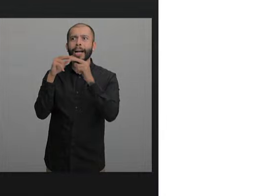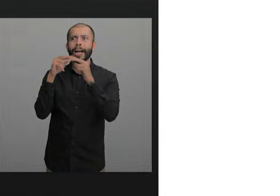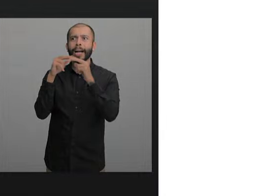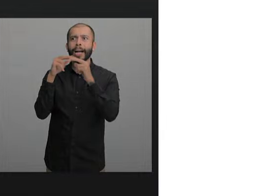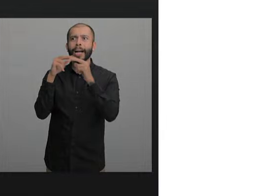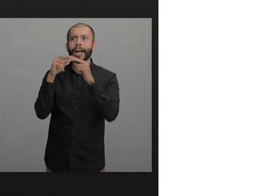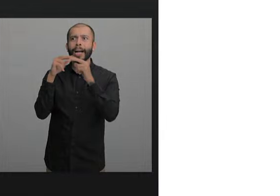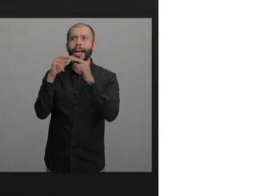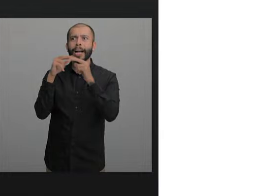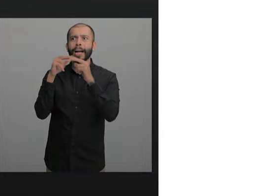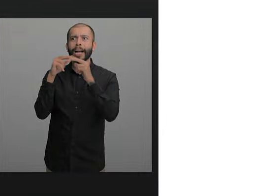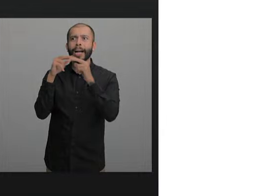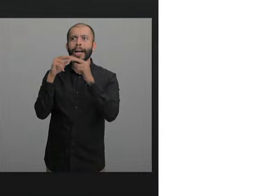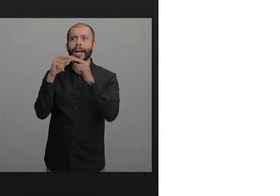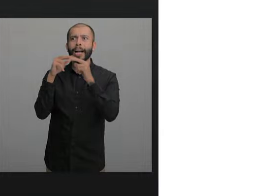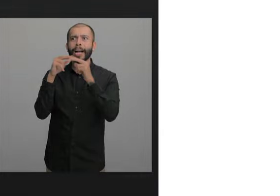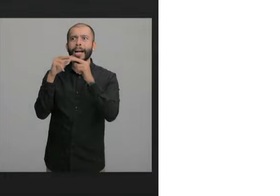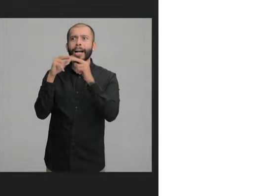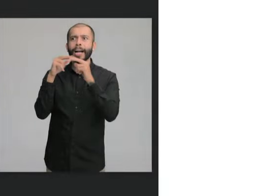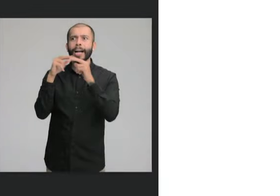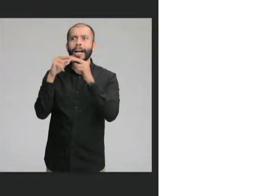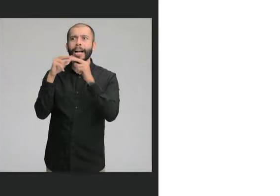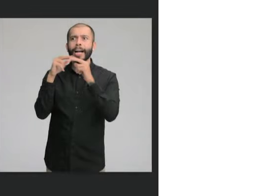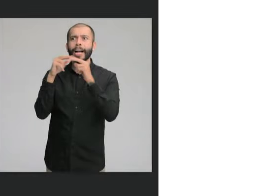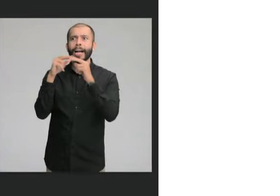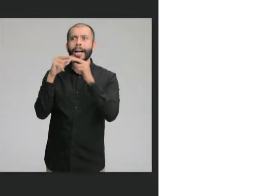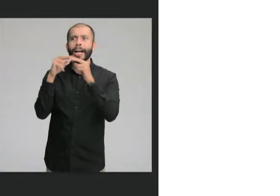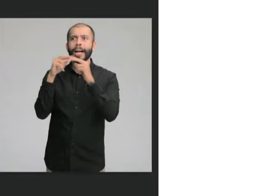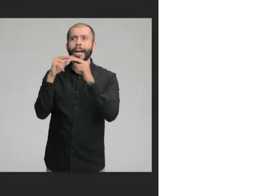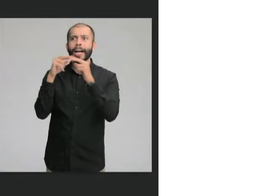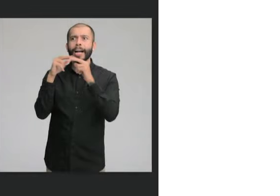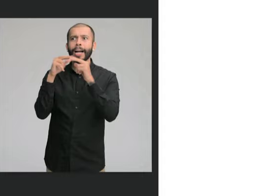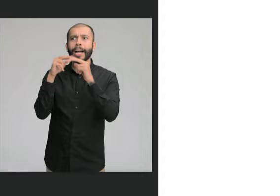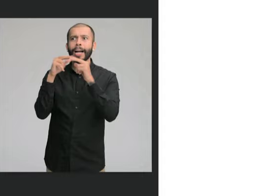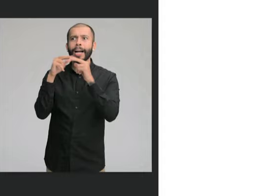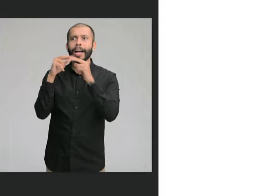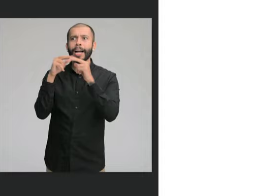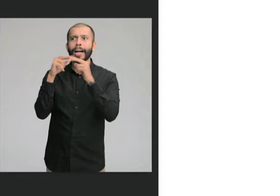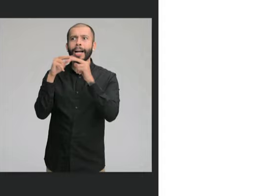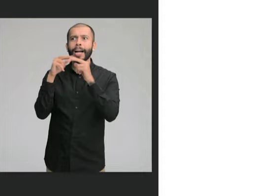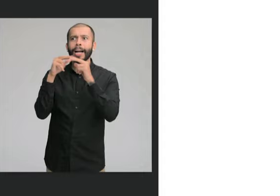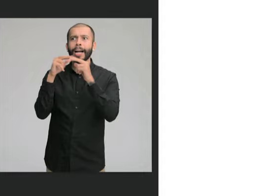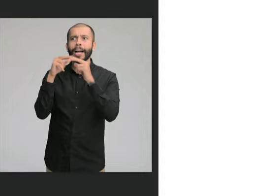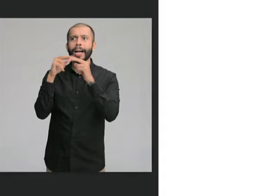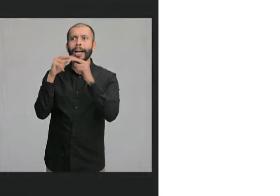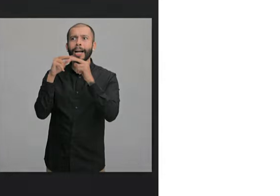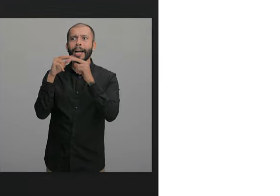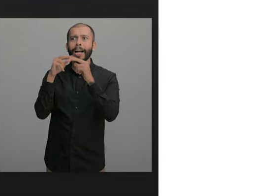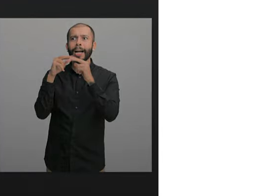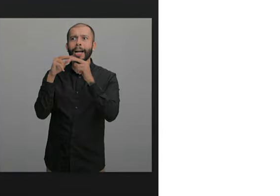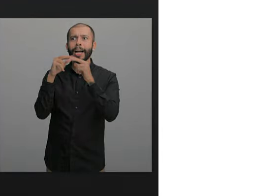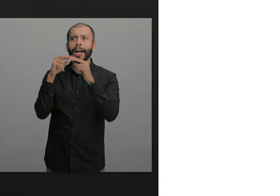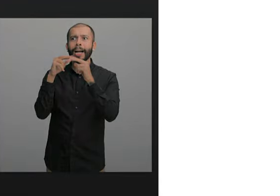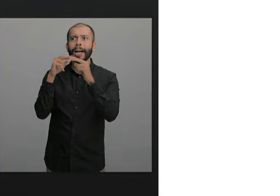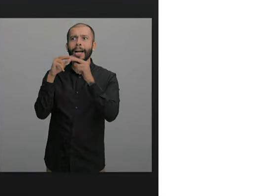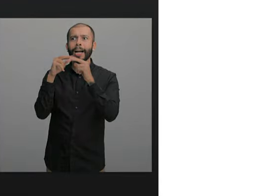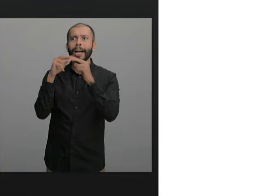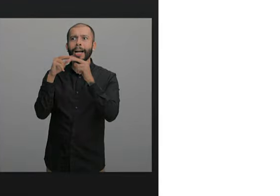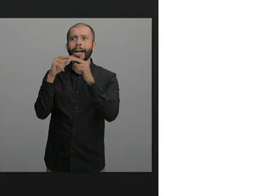so basically you've got like two big war elephants for like when you need to do beefy work, and then you've got like some little donkeys for when you got just day-to-day use.